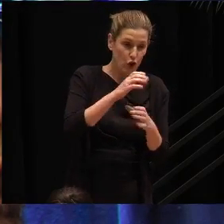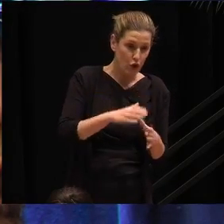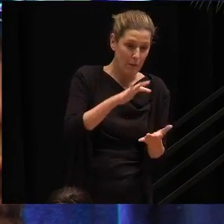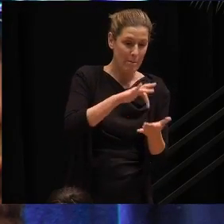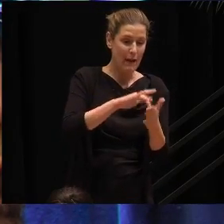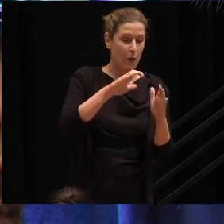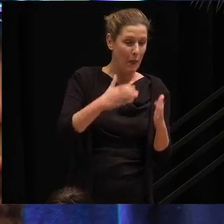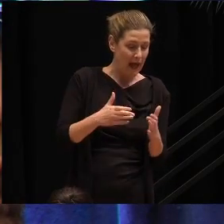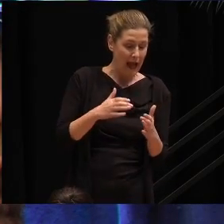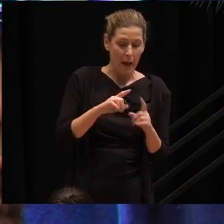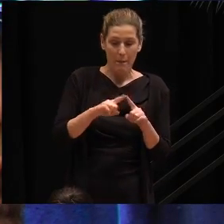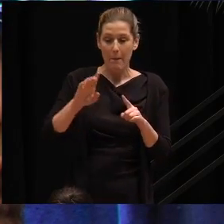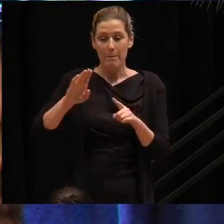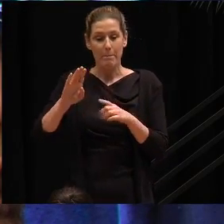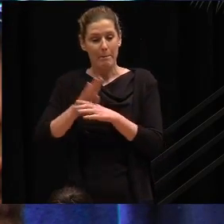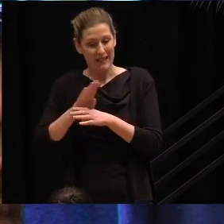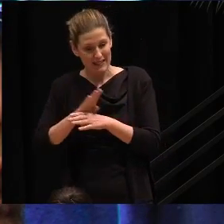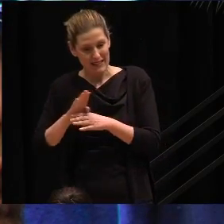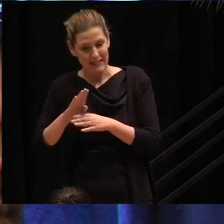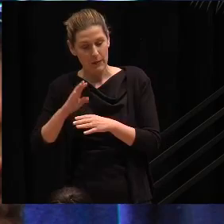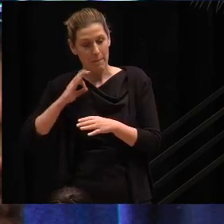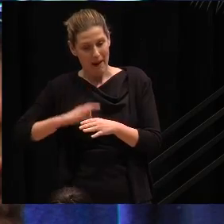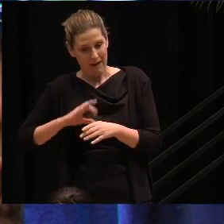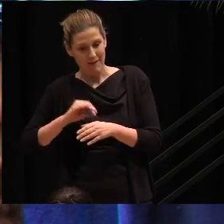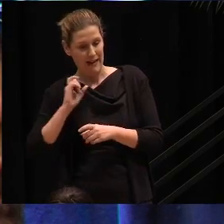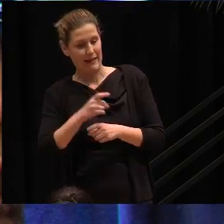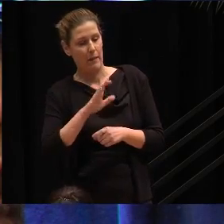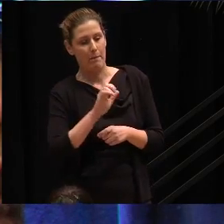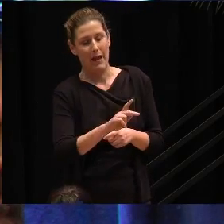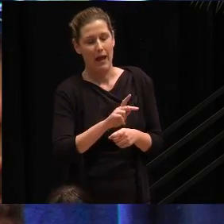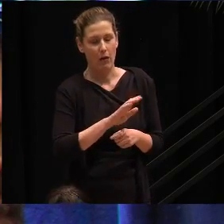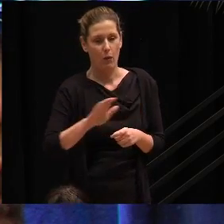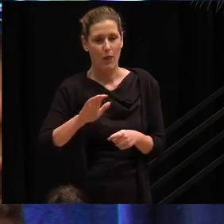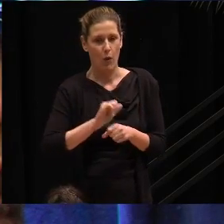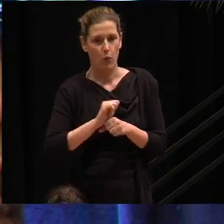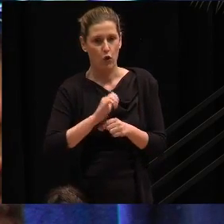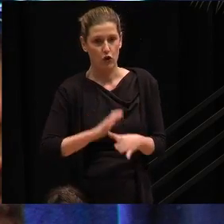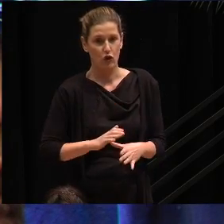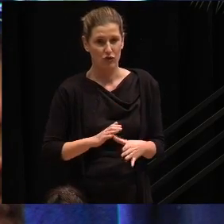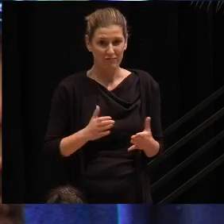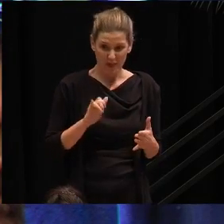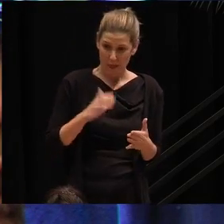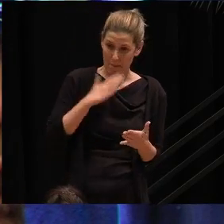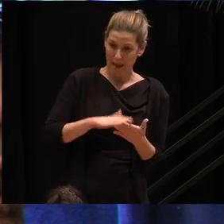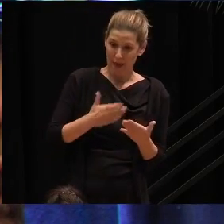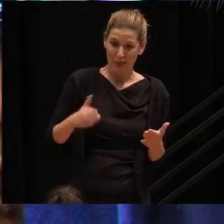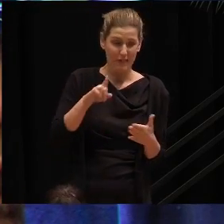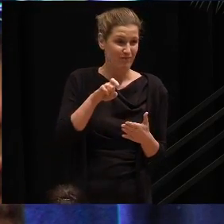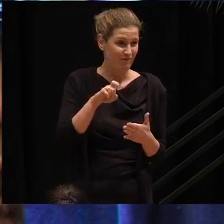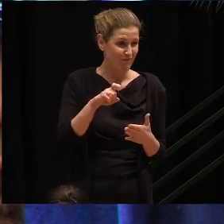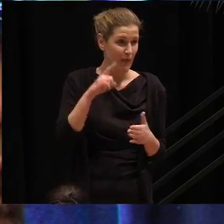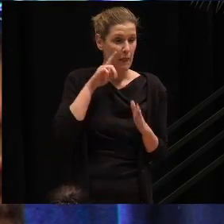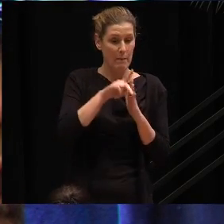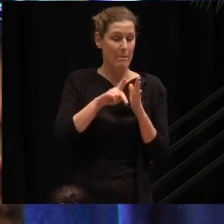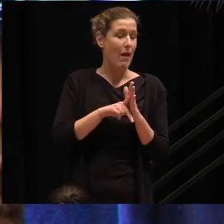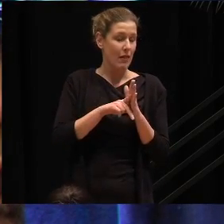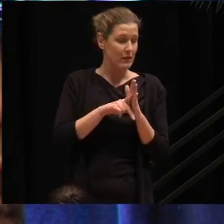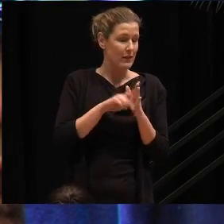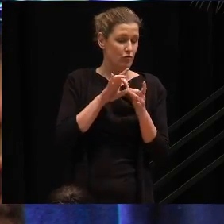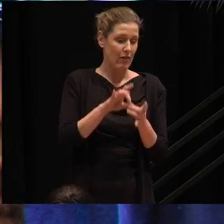work for are benefiting, and they're giving back to their workers. So I don't see how that's a bad thing. So policy-wise, I think he's doing